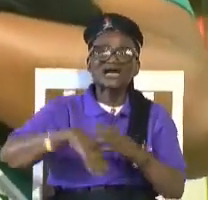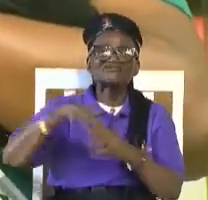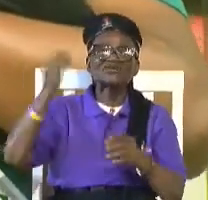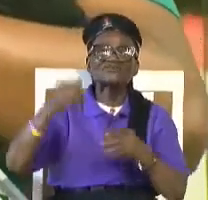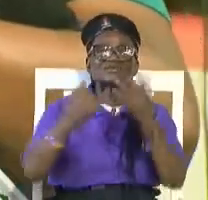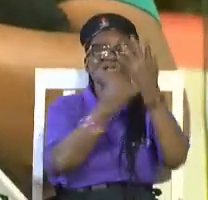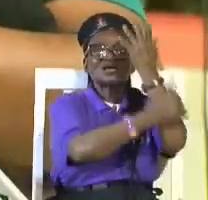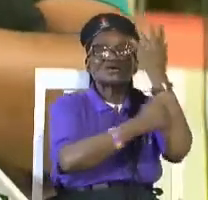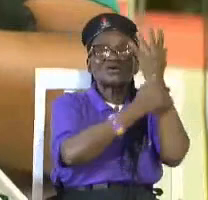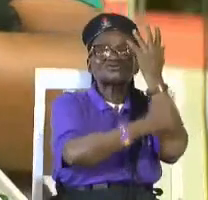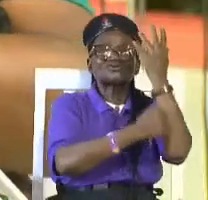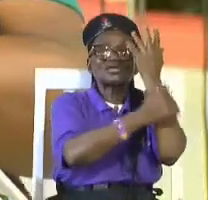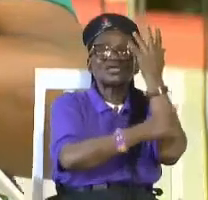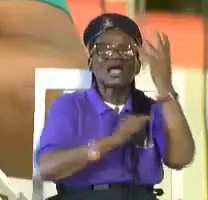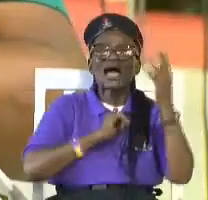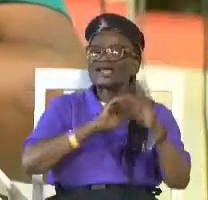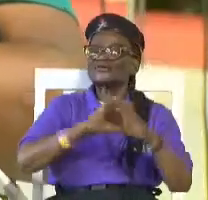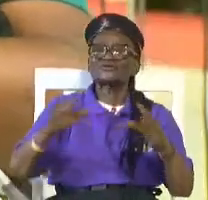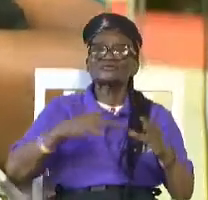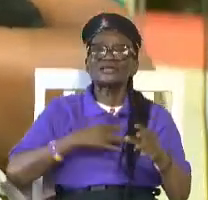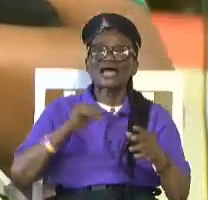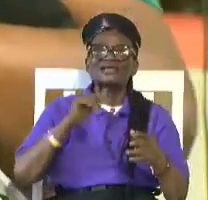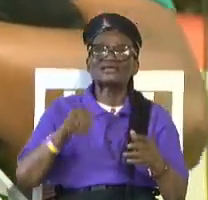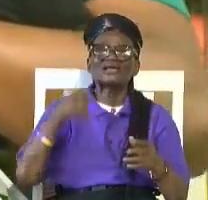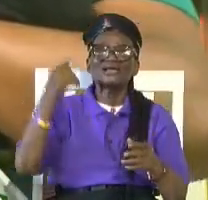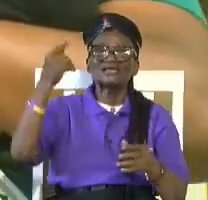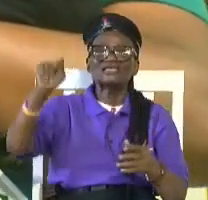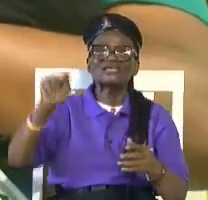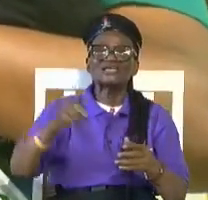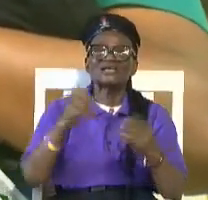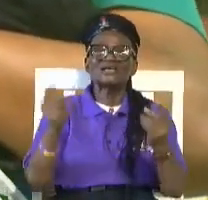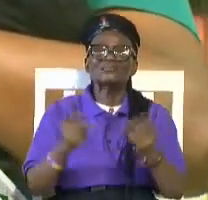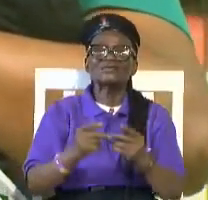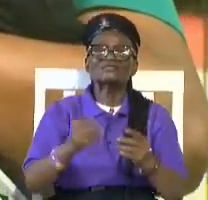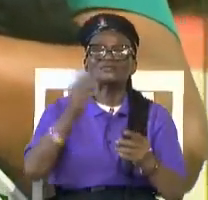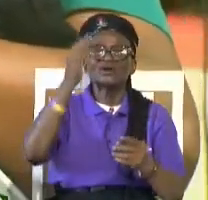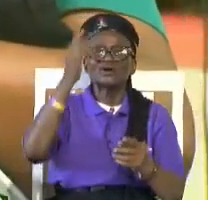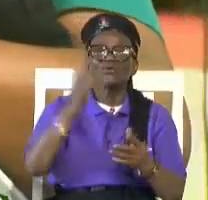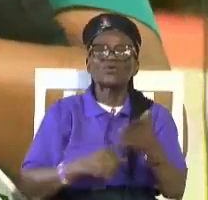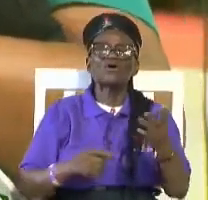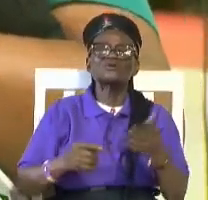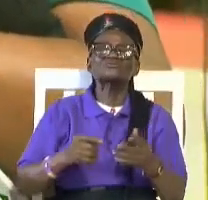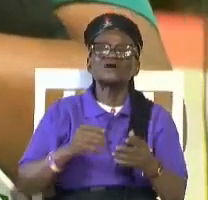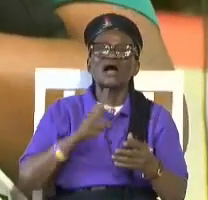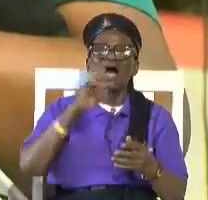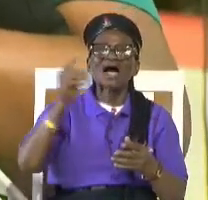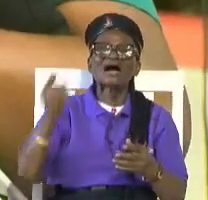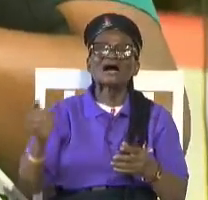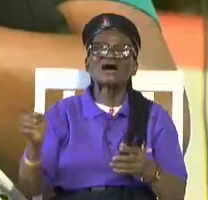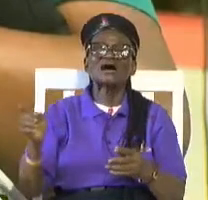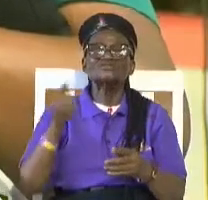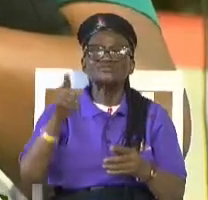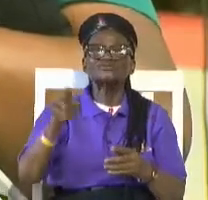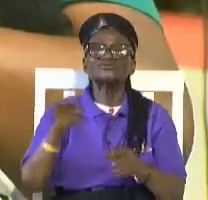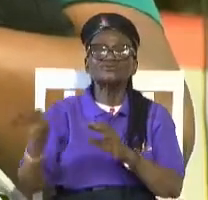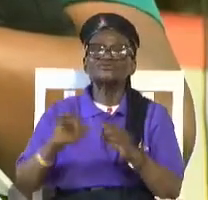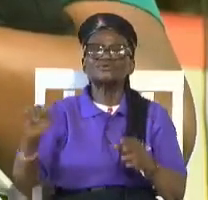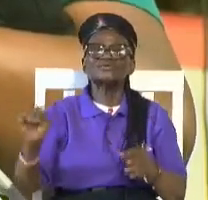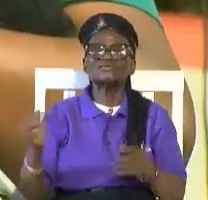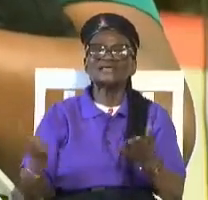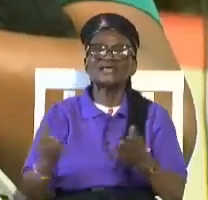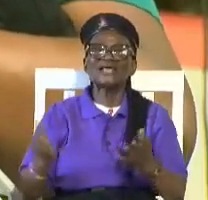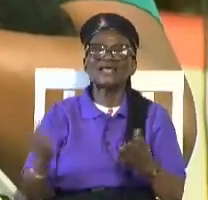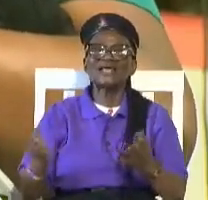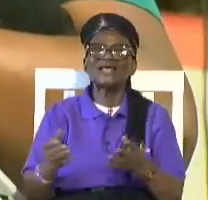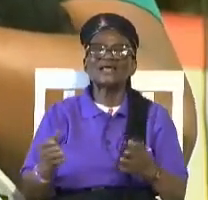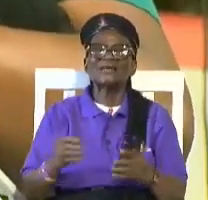He said, if your husband is not here, what are you doing here? I said, I don't like where he is. Then he then said, where your husband is? Is where you